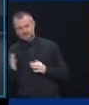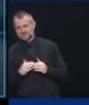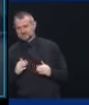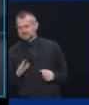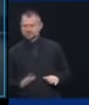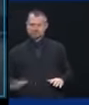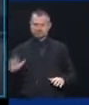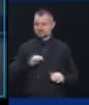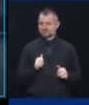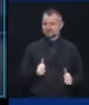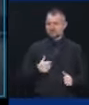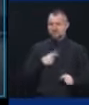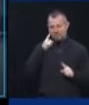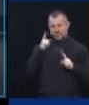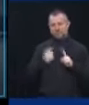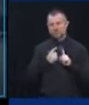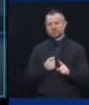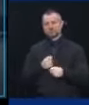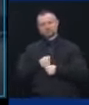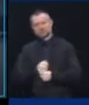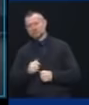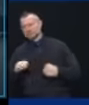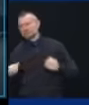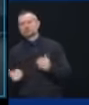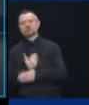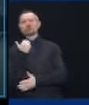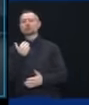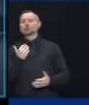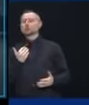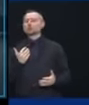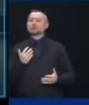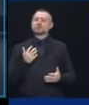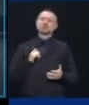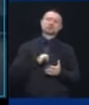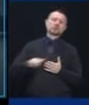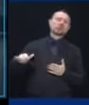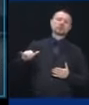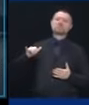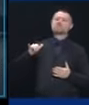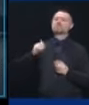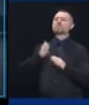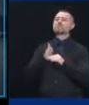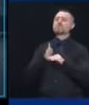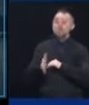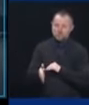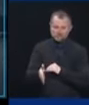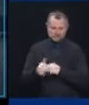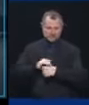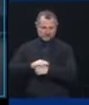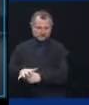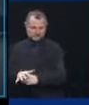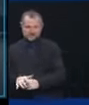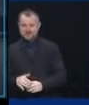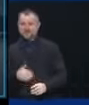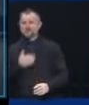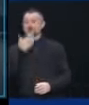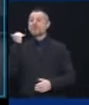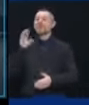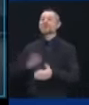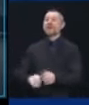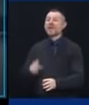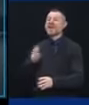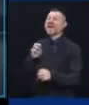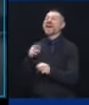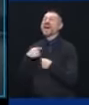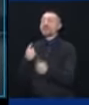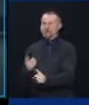create a New York post-COVID that is better than any New York before. We